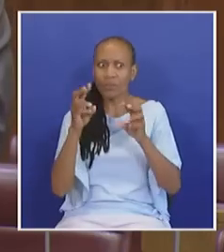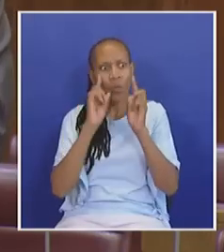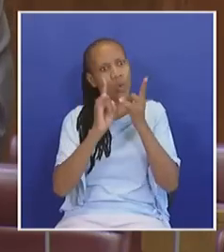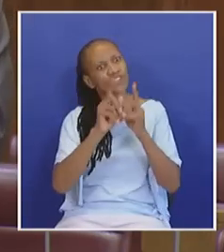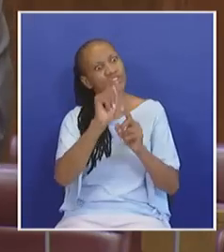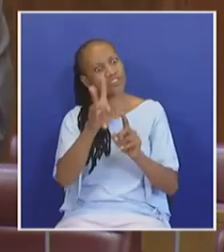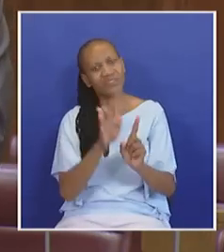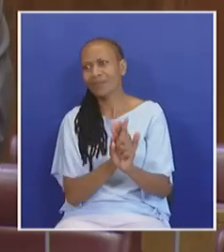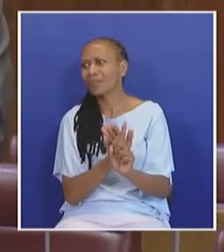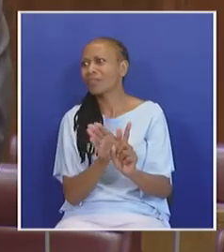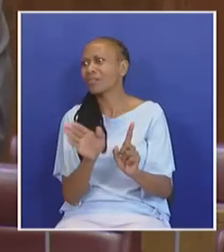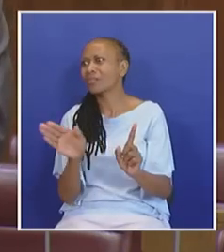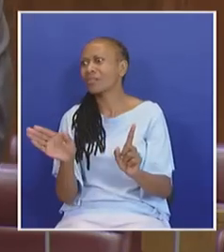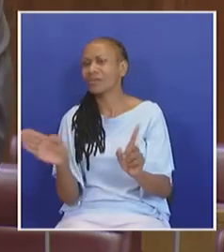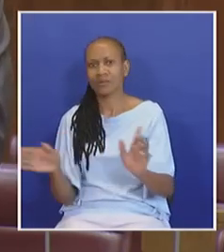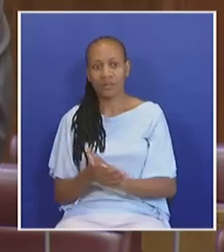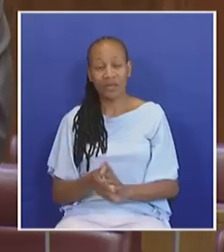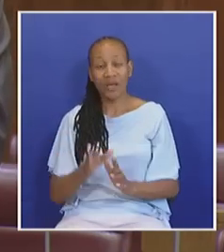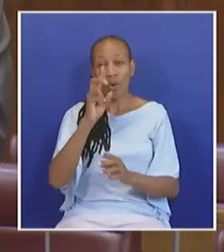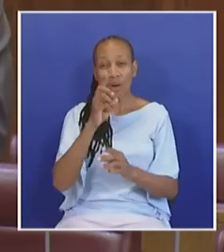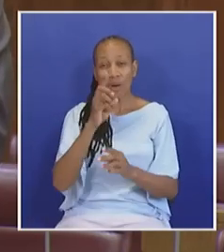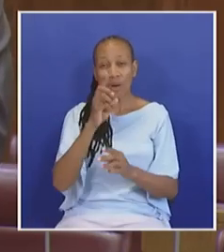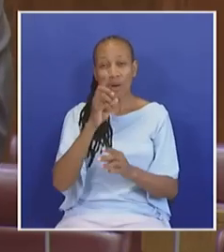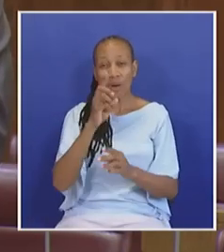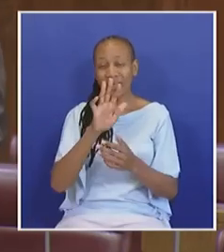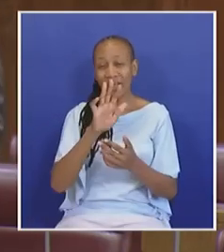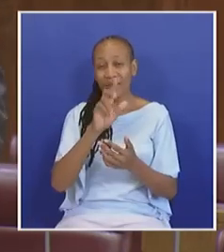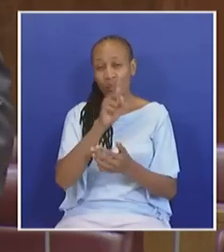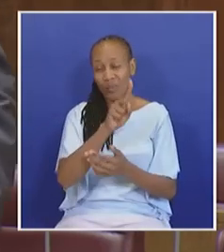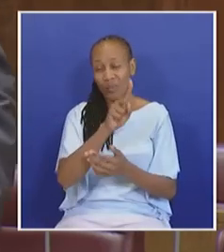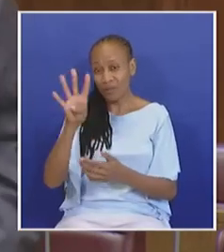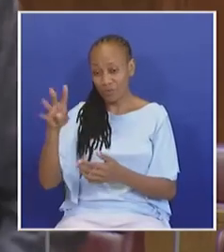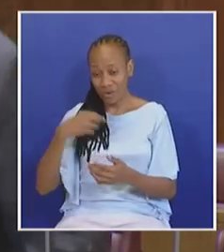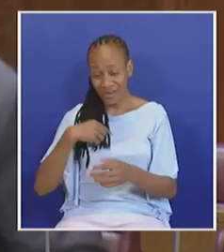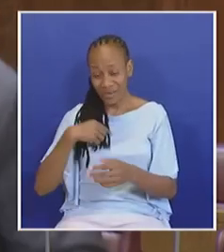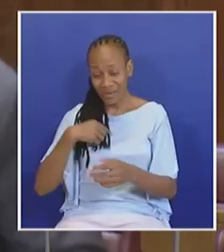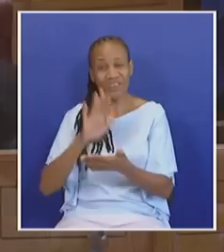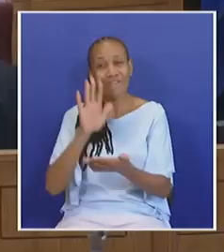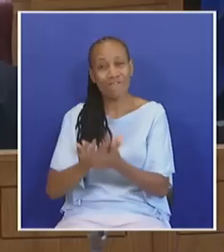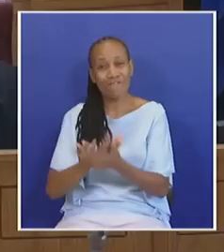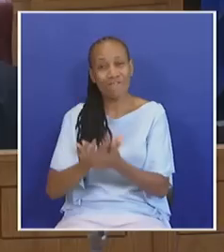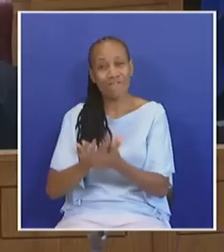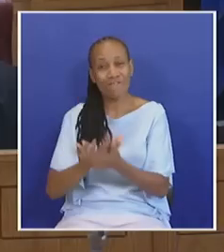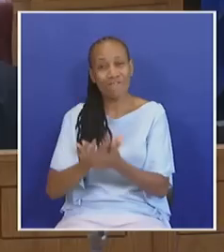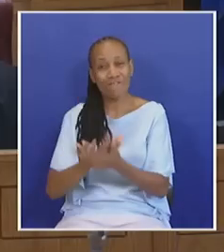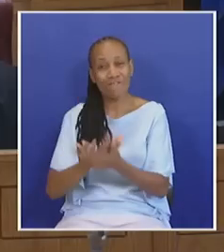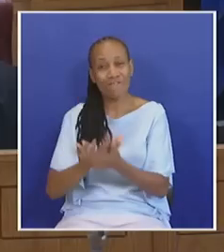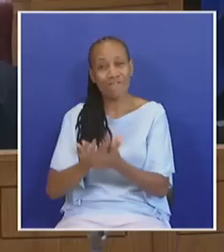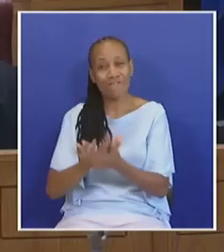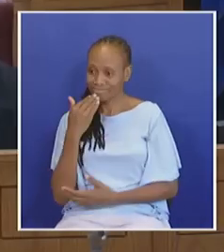was 14 years old in 1994, sir. Thank you. I will let it go.